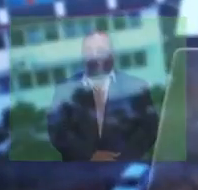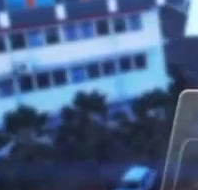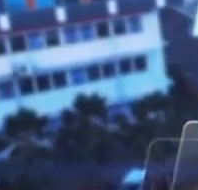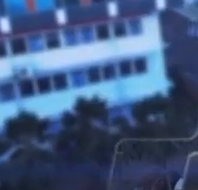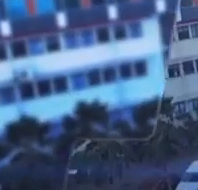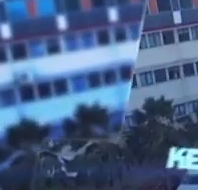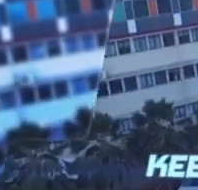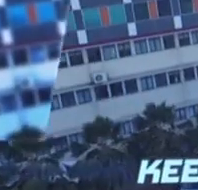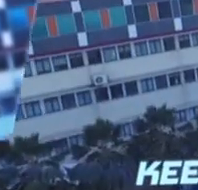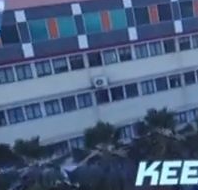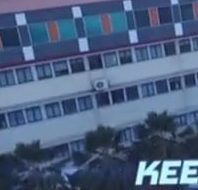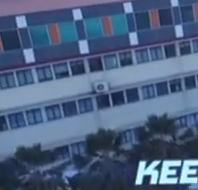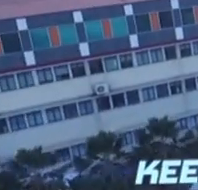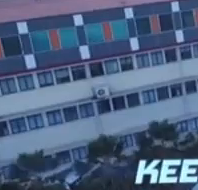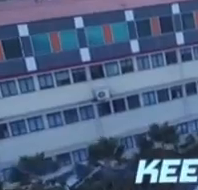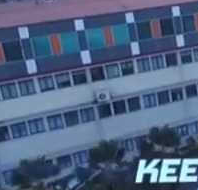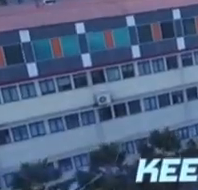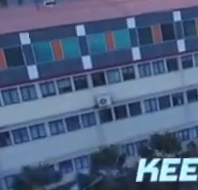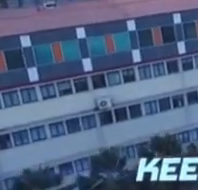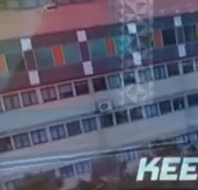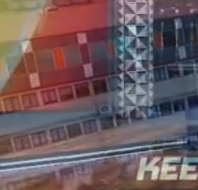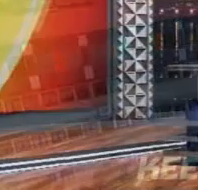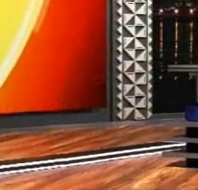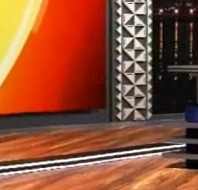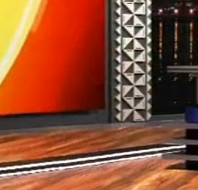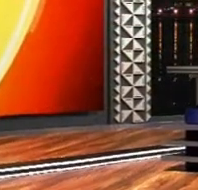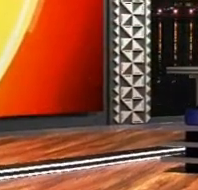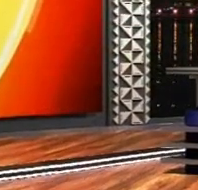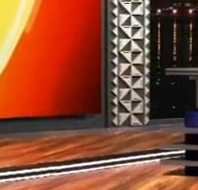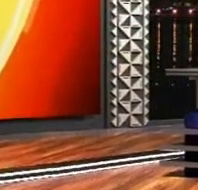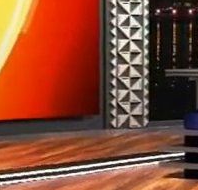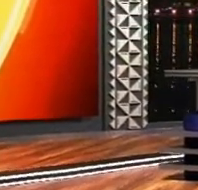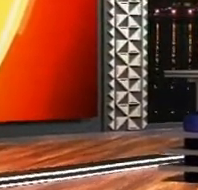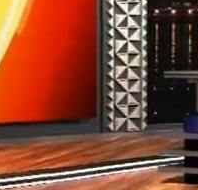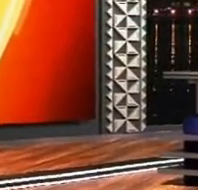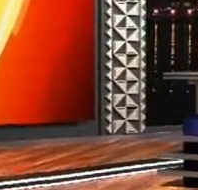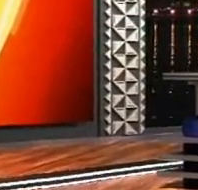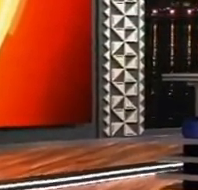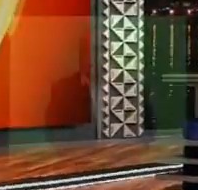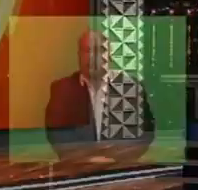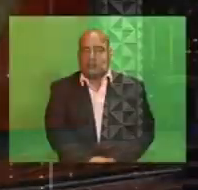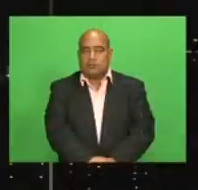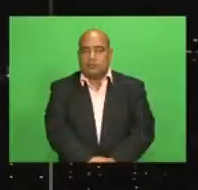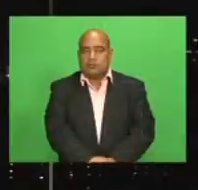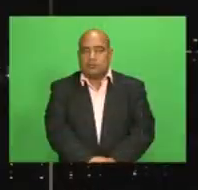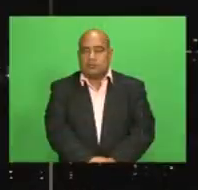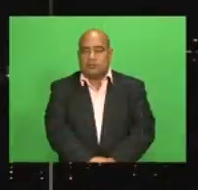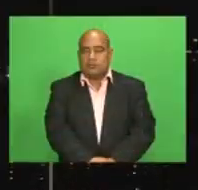From the studios of FBC Suva, Jackie Spate.